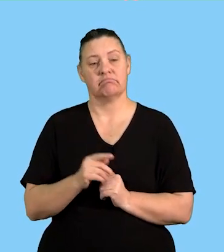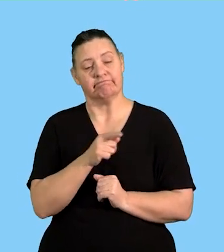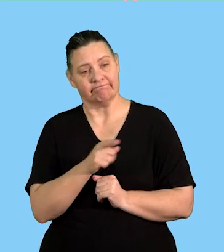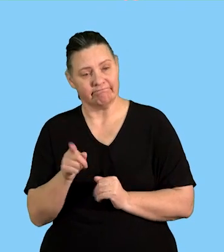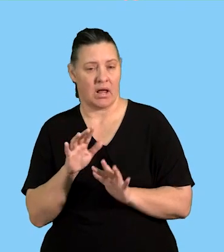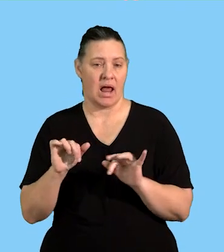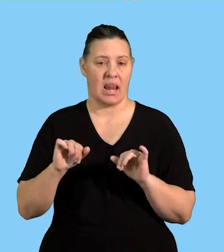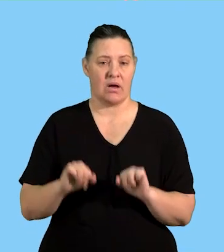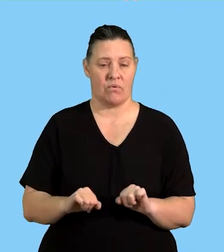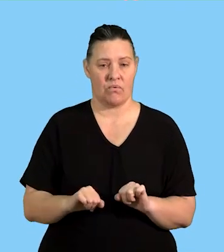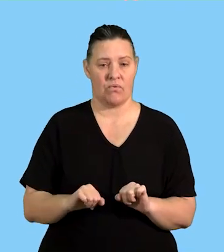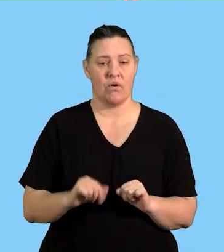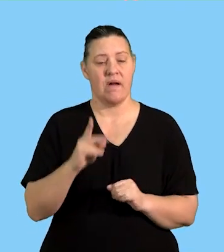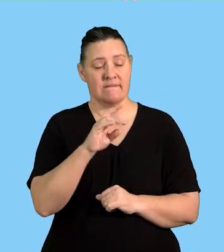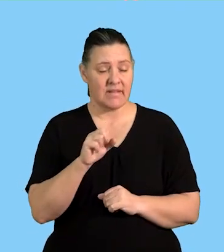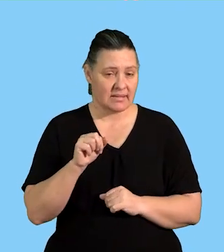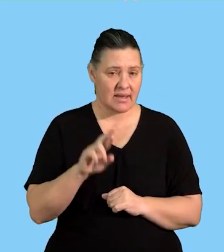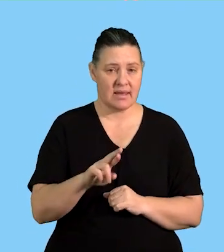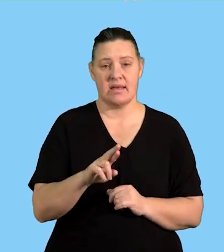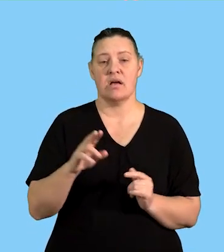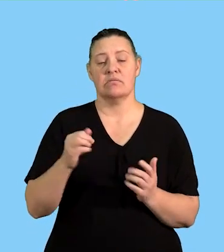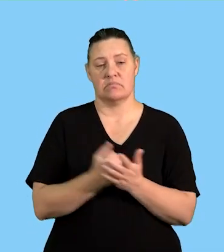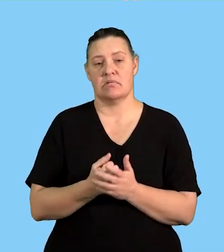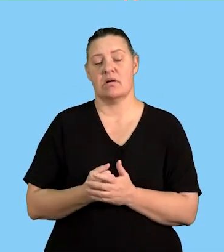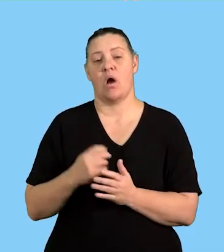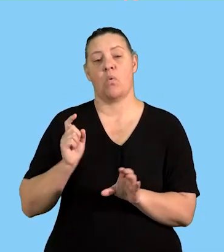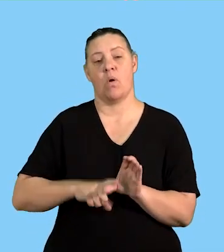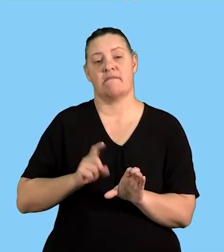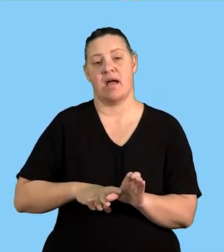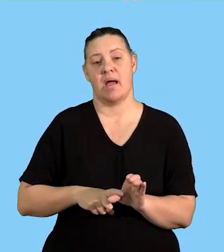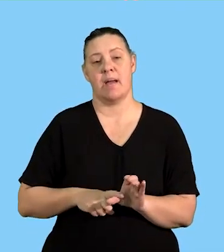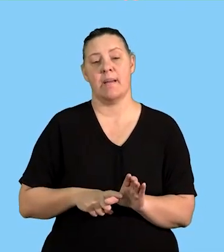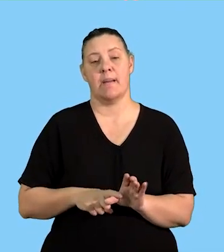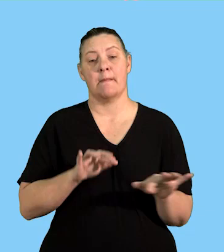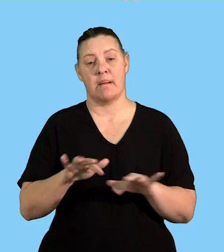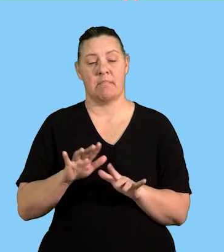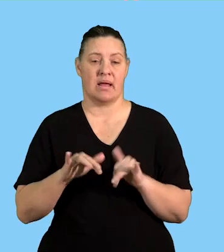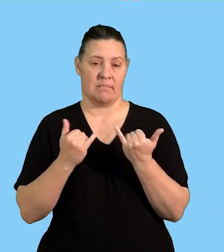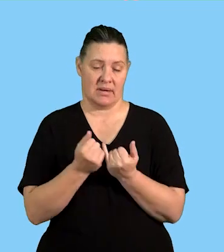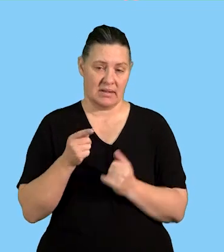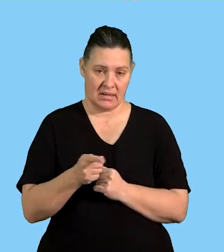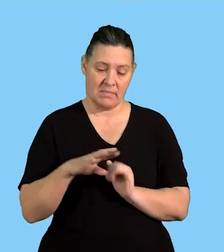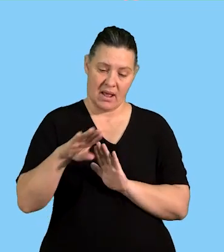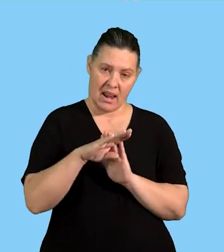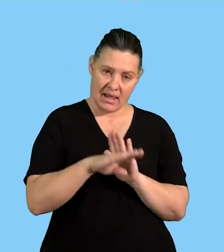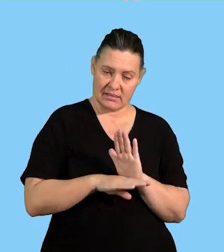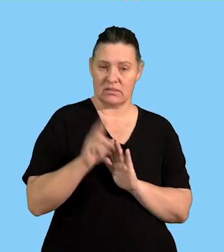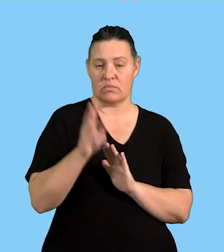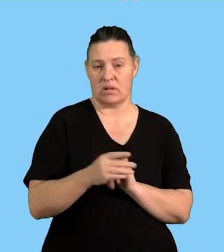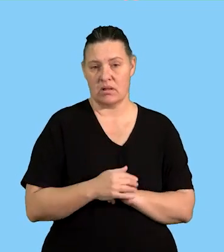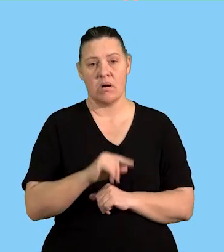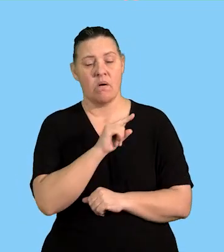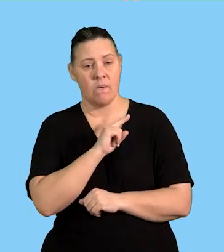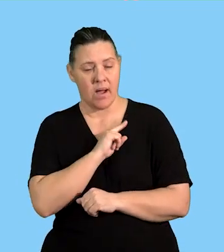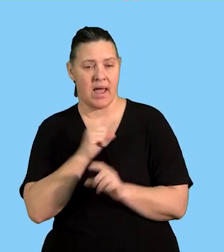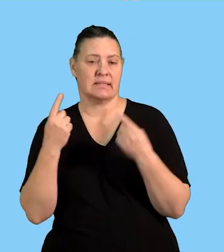Then this would allow Venter to qualify to be a public company that would be listed